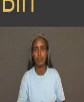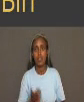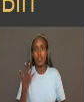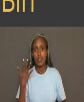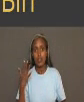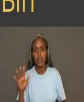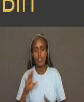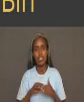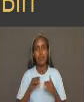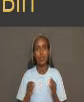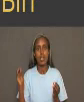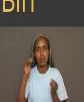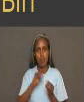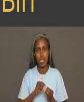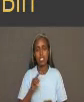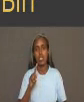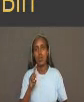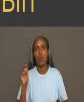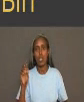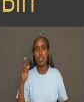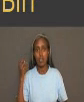50 birr plus